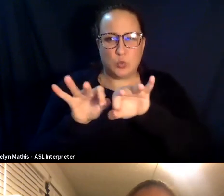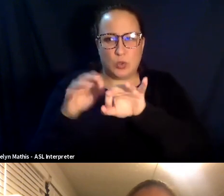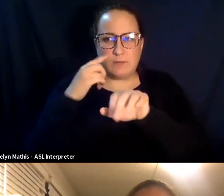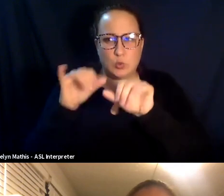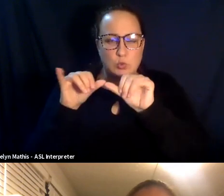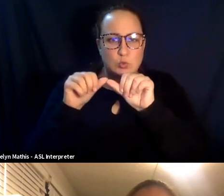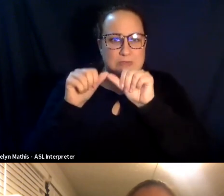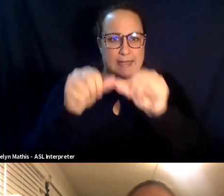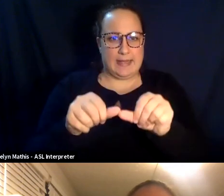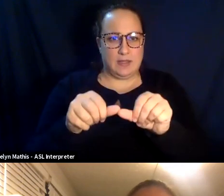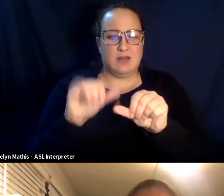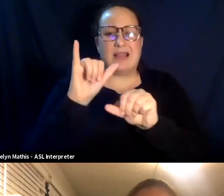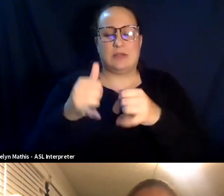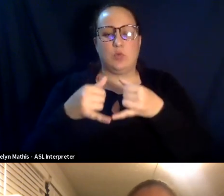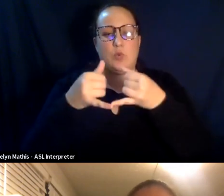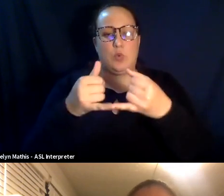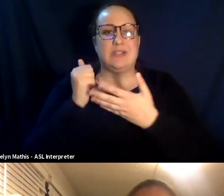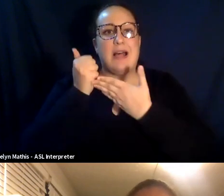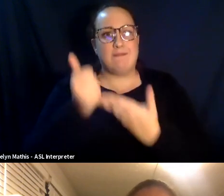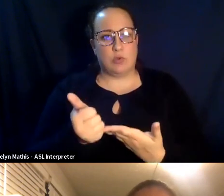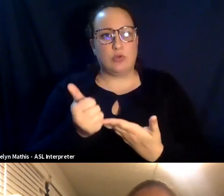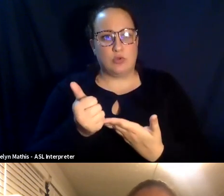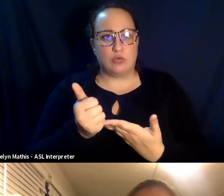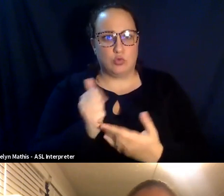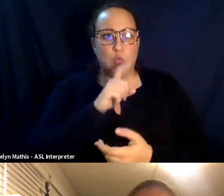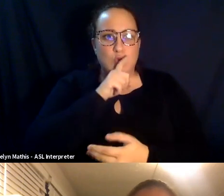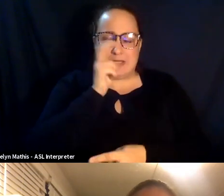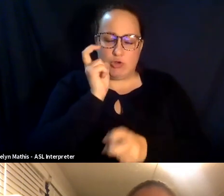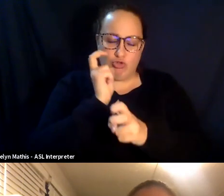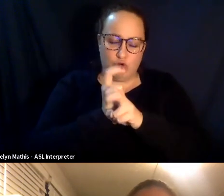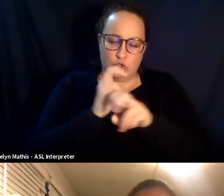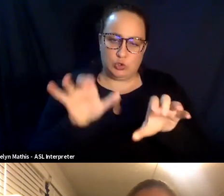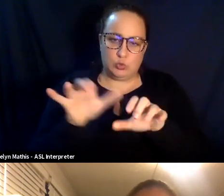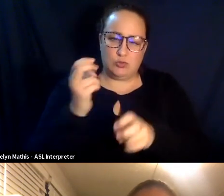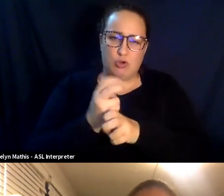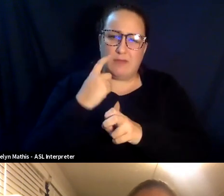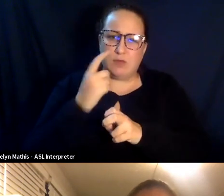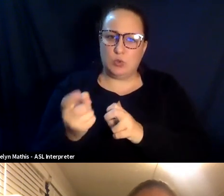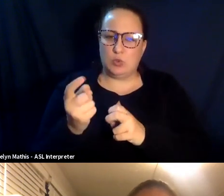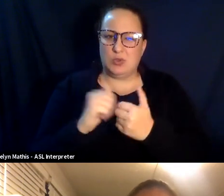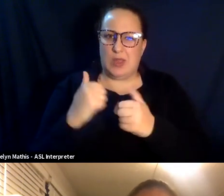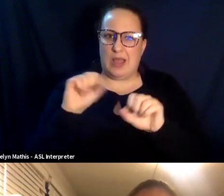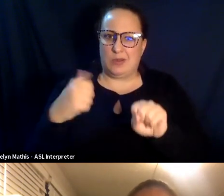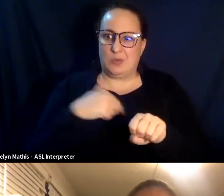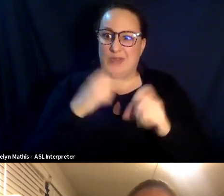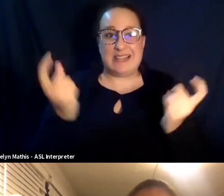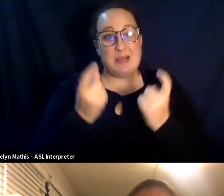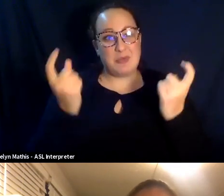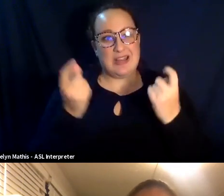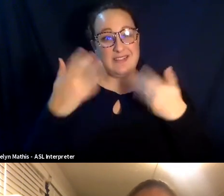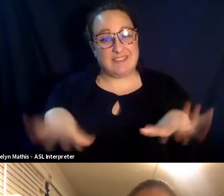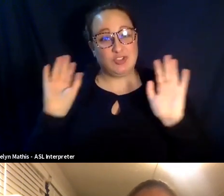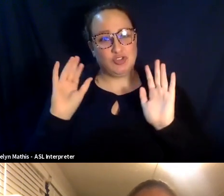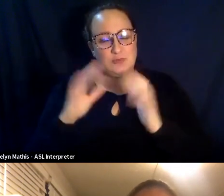rewards can really be helpful, because that's really hard to do and it's hard for you. So what can we do to celebrate at the end?